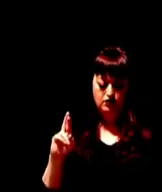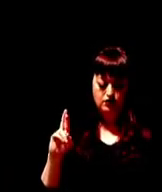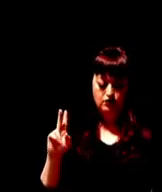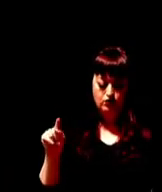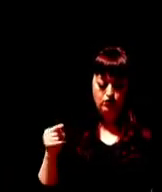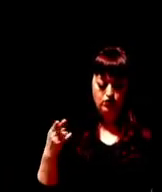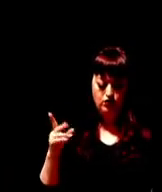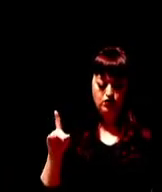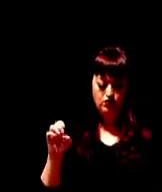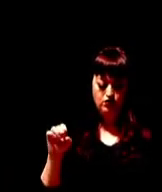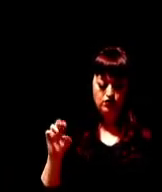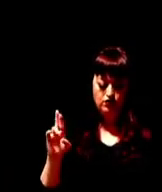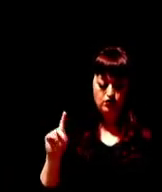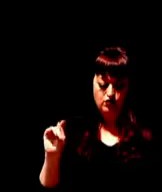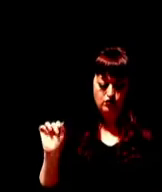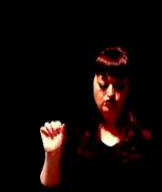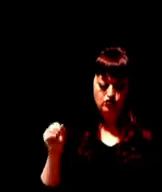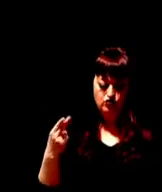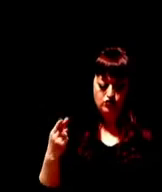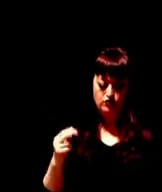Ruth Deutsch.